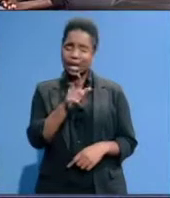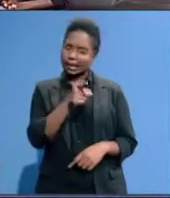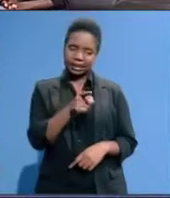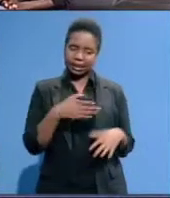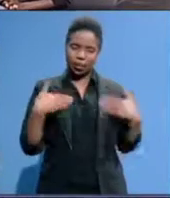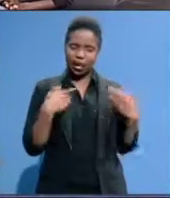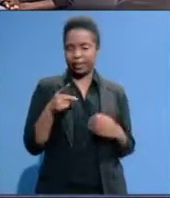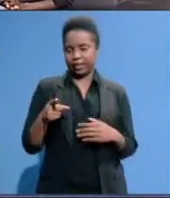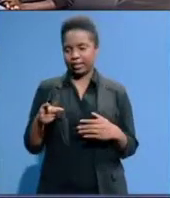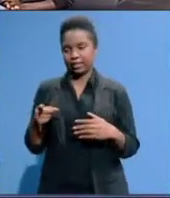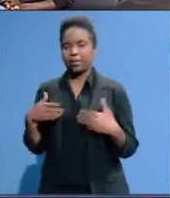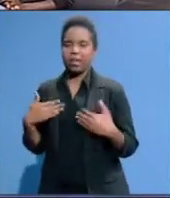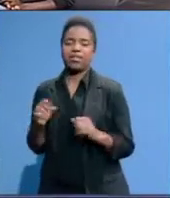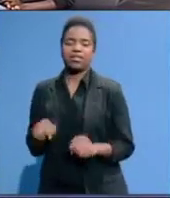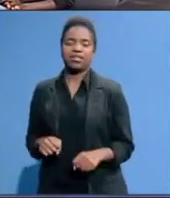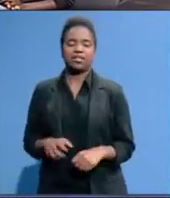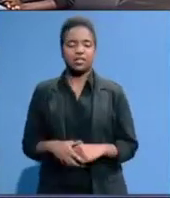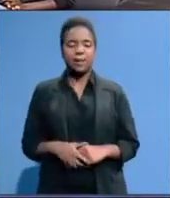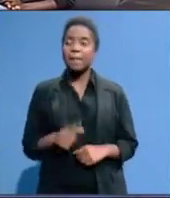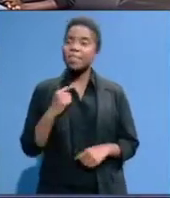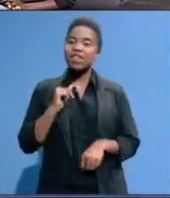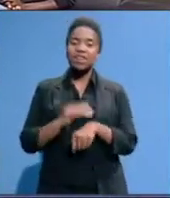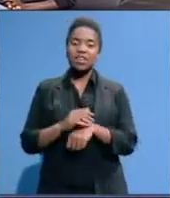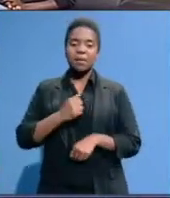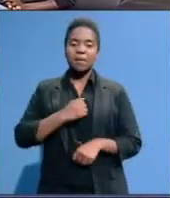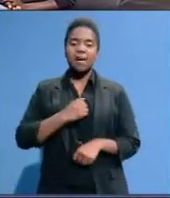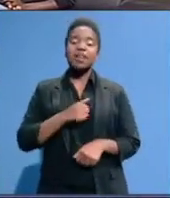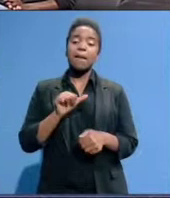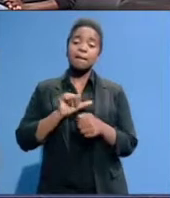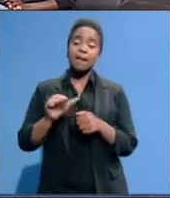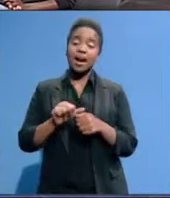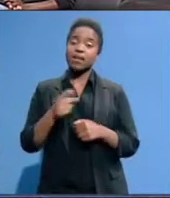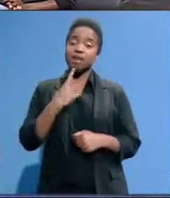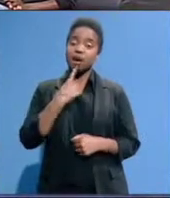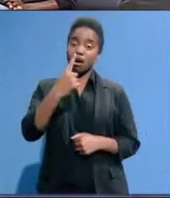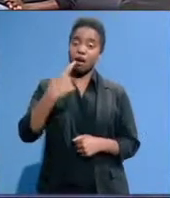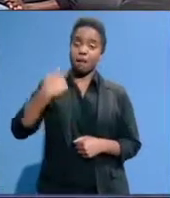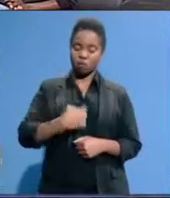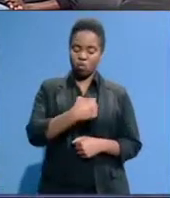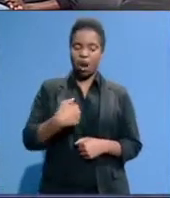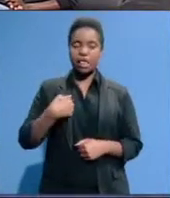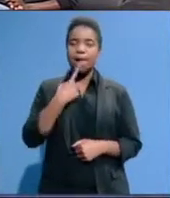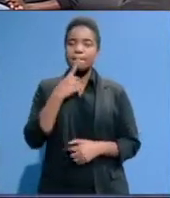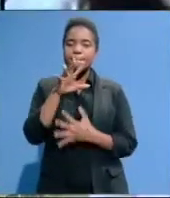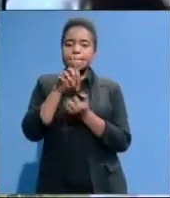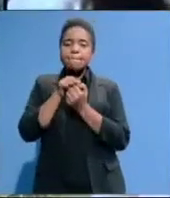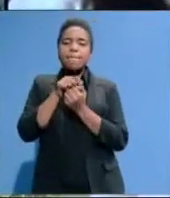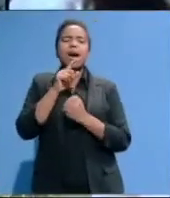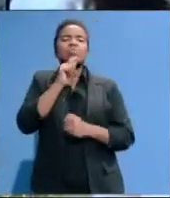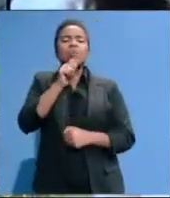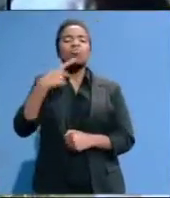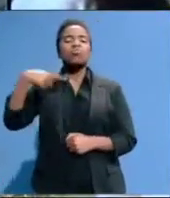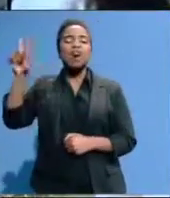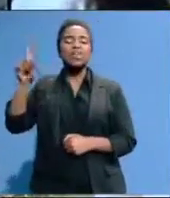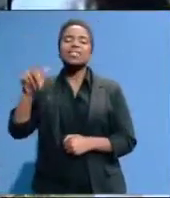equation. You know, a friend of mine once said, rather speak up and be wrong than keep quiet and be right. You know, take